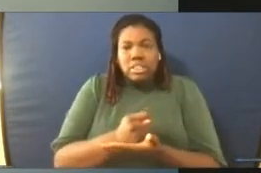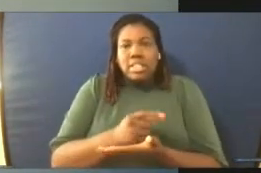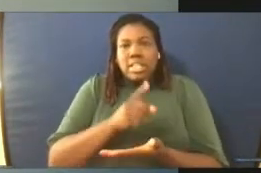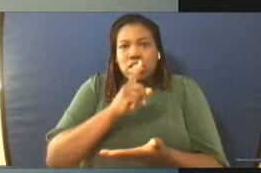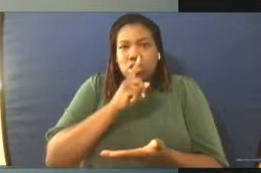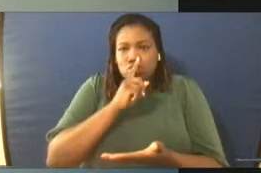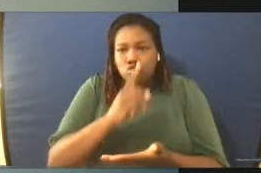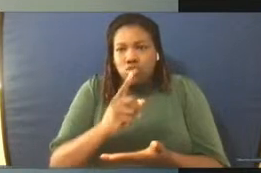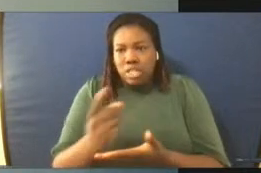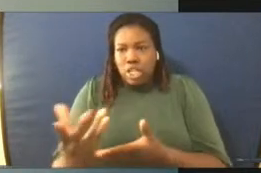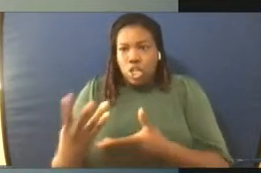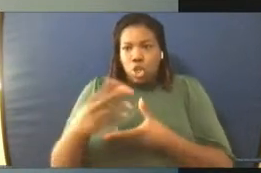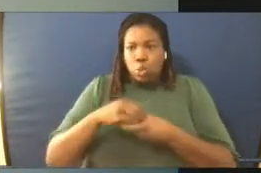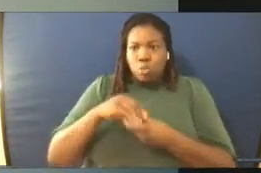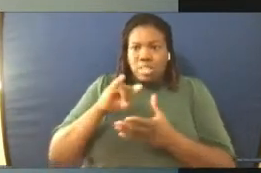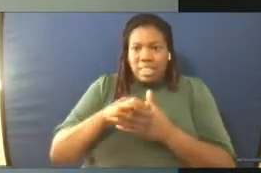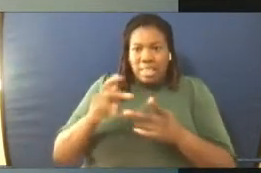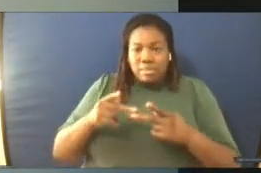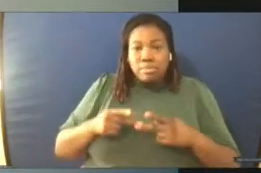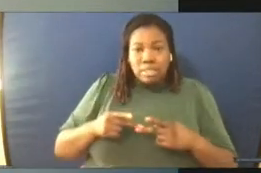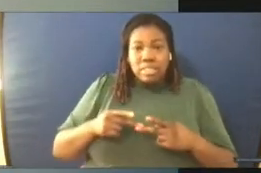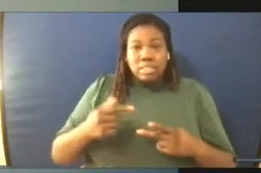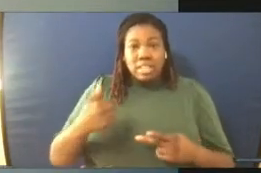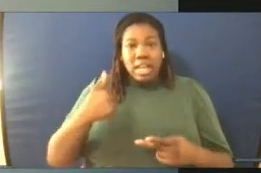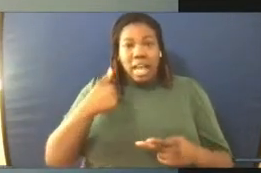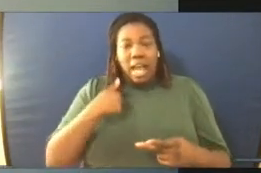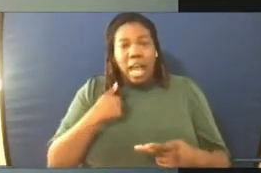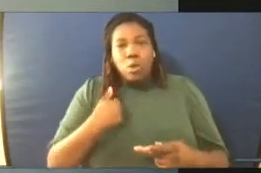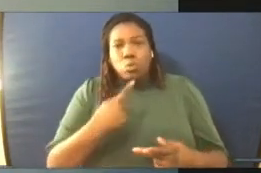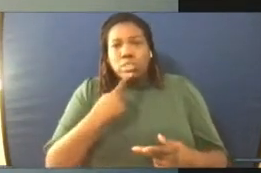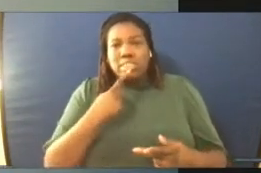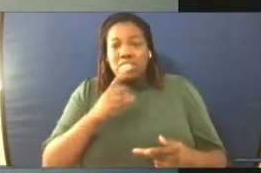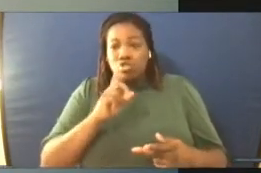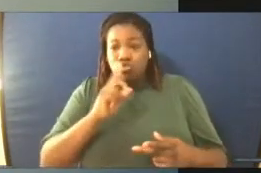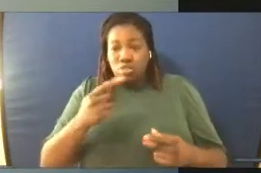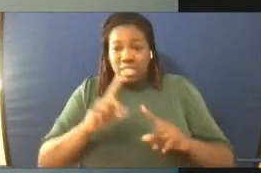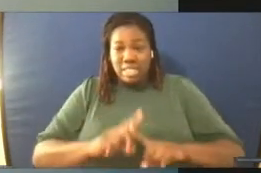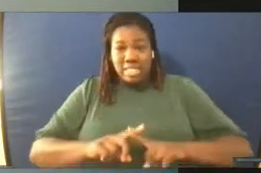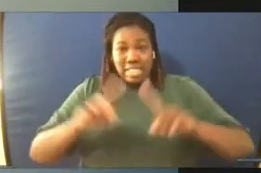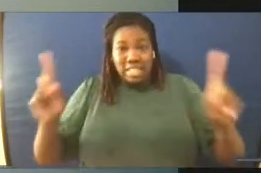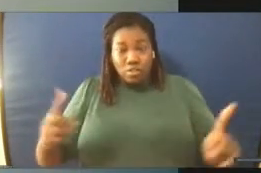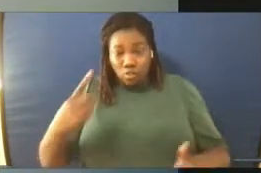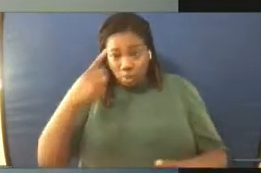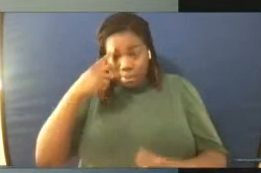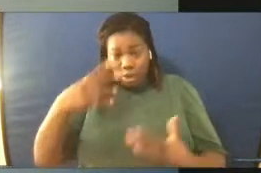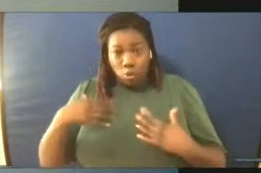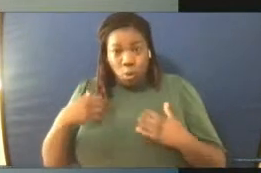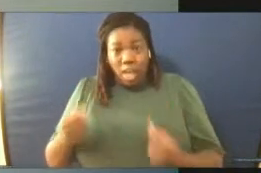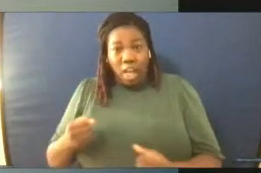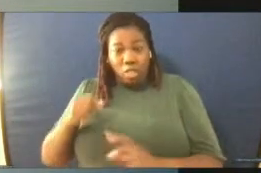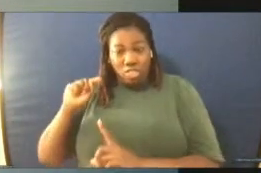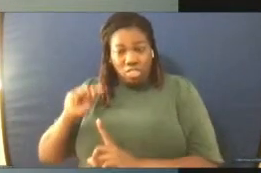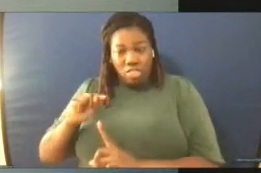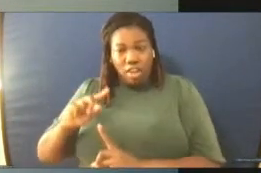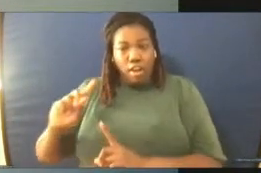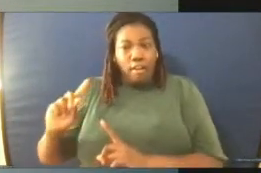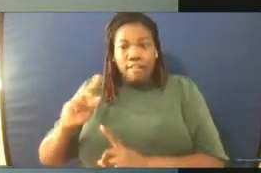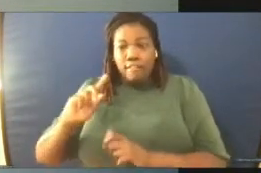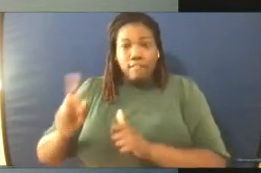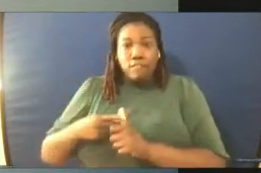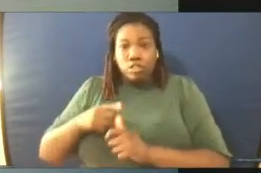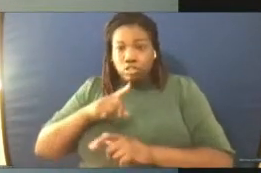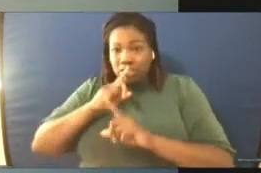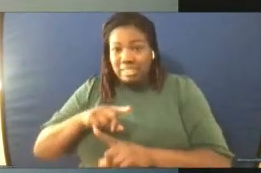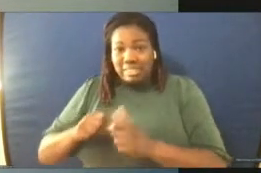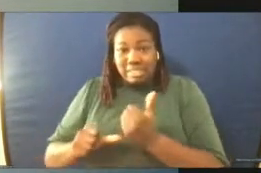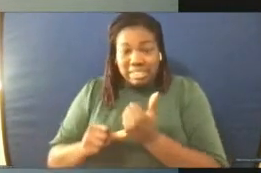them into that space. The way I would say it's distinguished from mental health first aid is mental health first aid is really a very